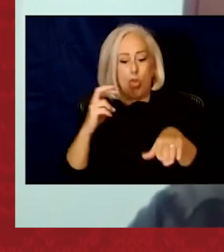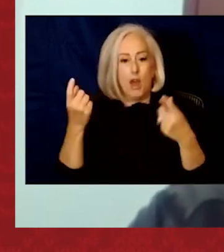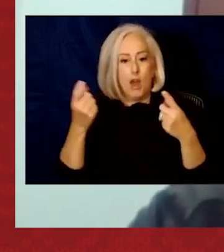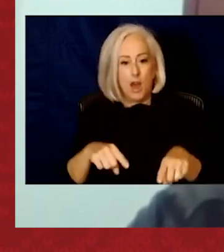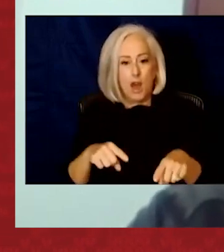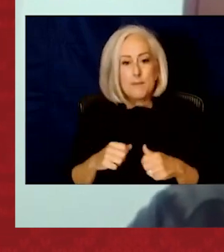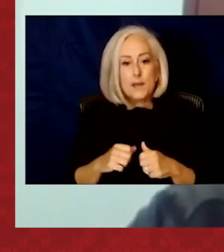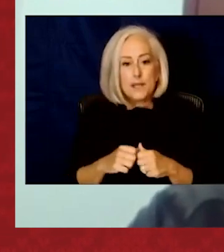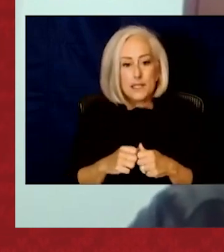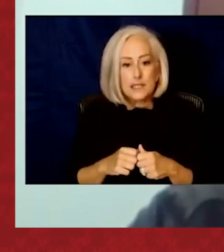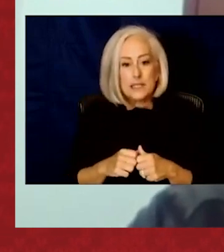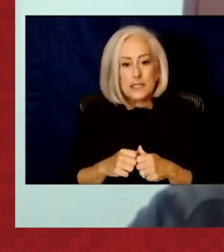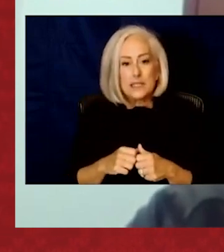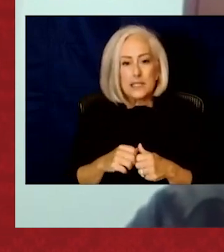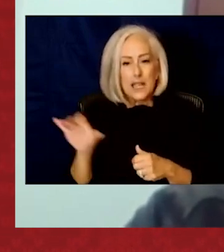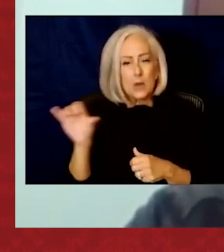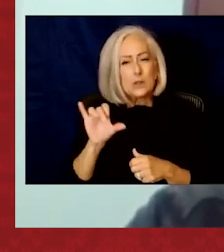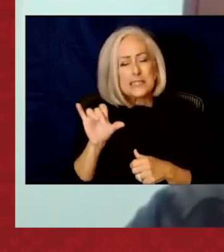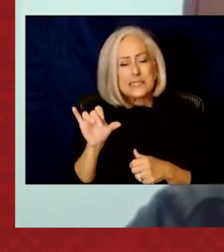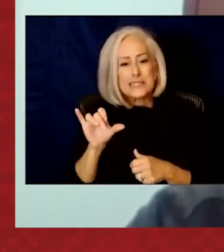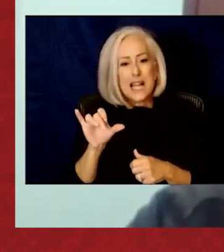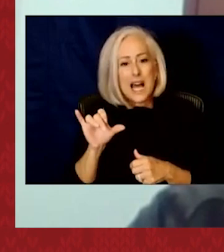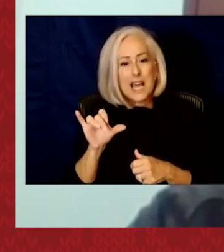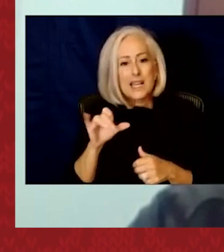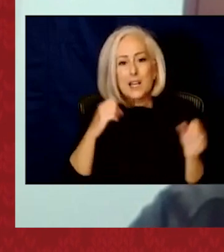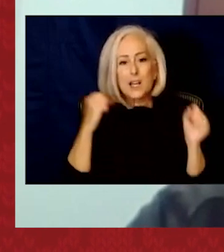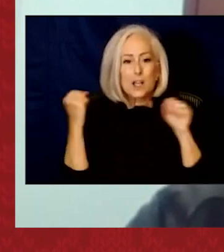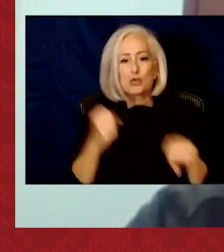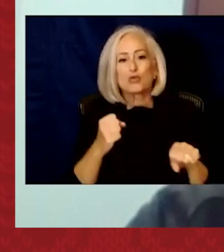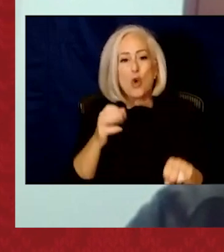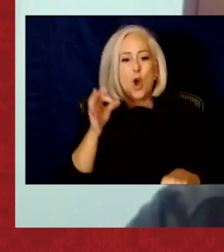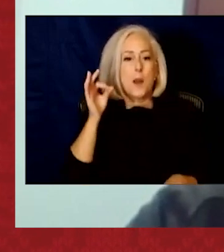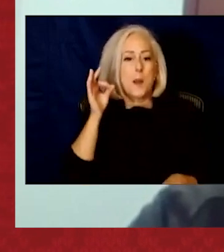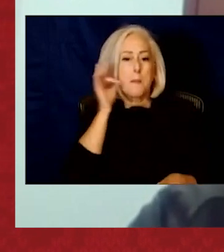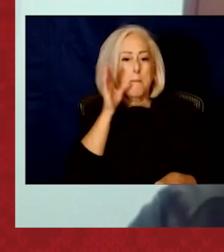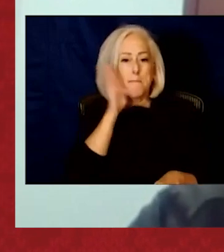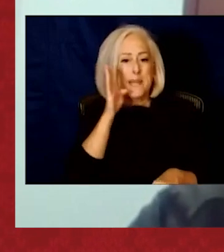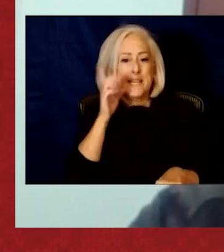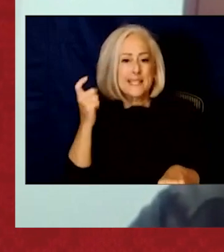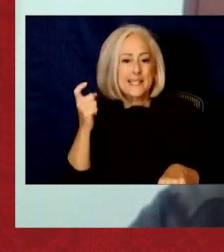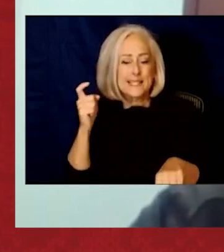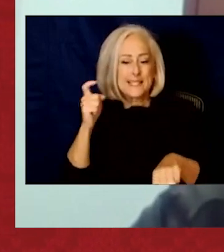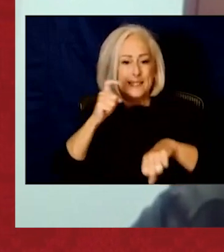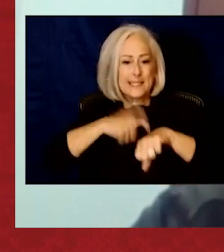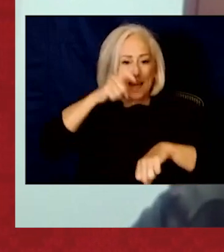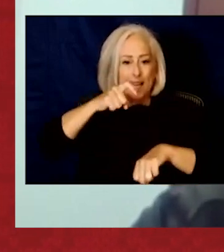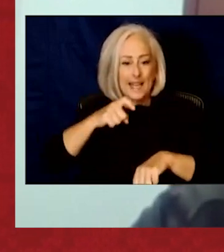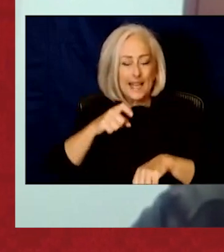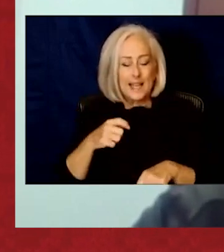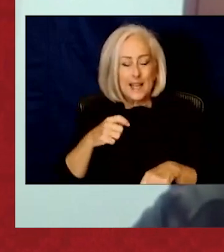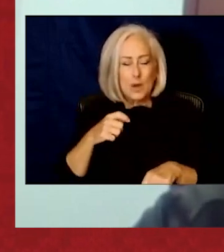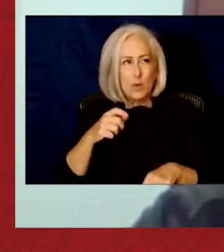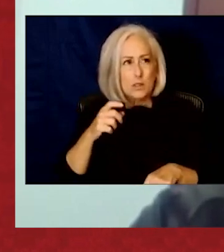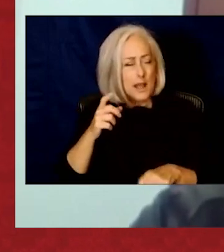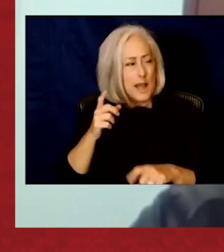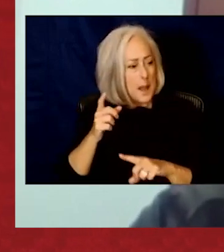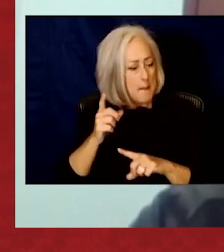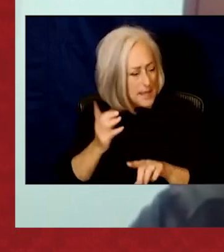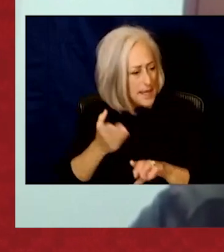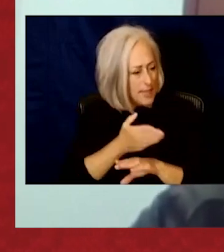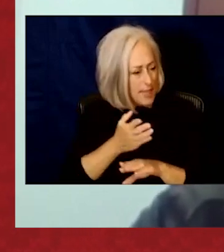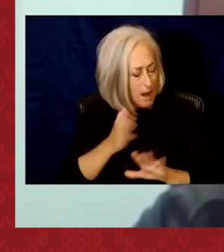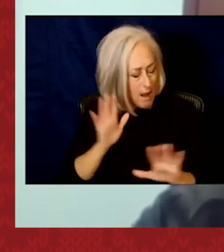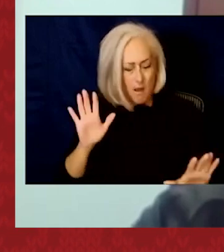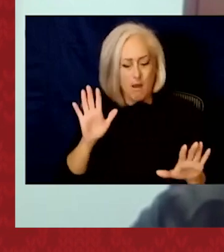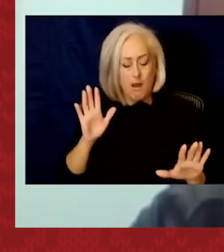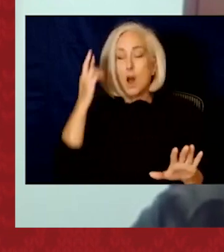a very strong like bee sting. So it took me a second to realize what had happened, and